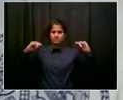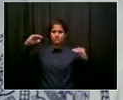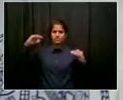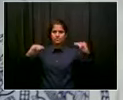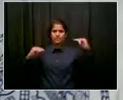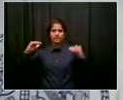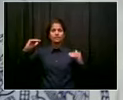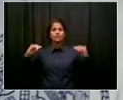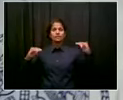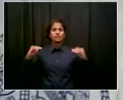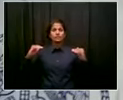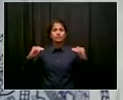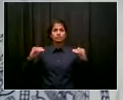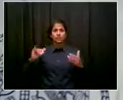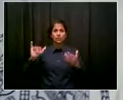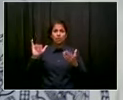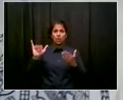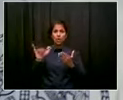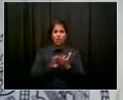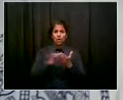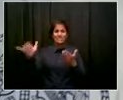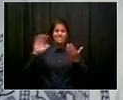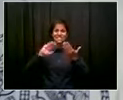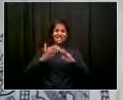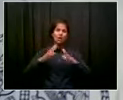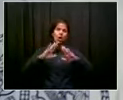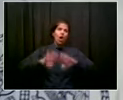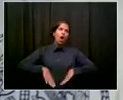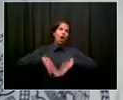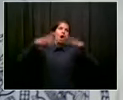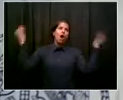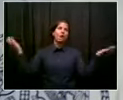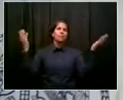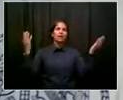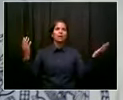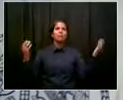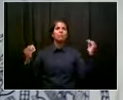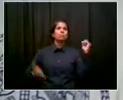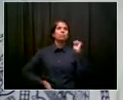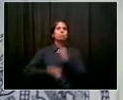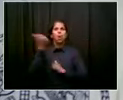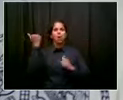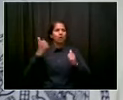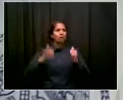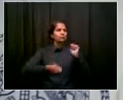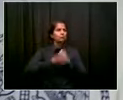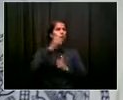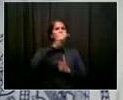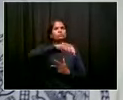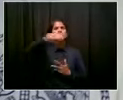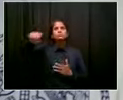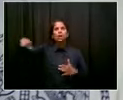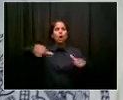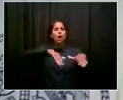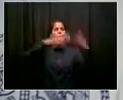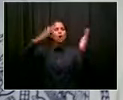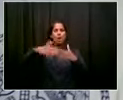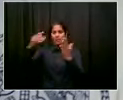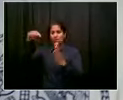must be when we see a recurrent pattern of problems we've got to address them proactively